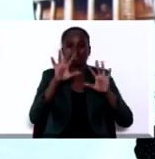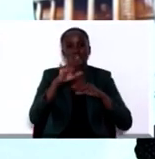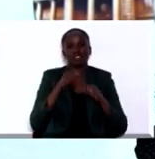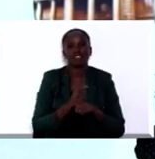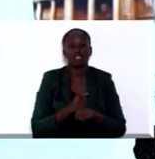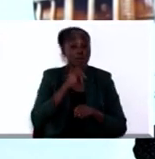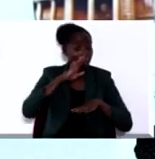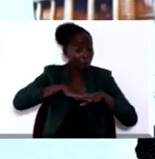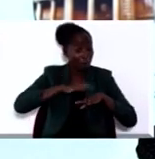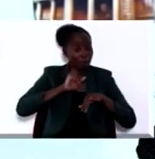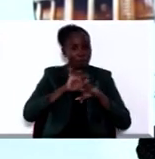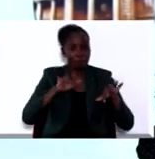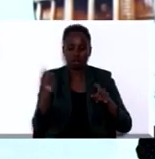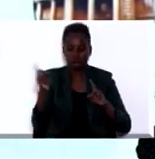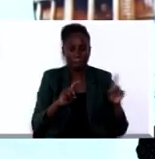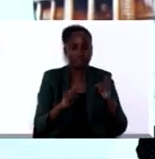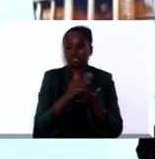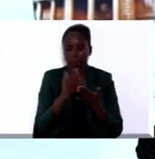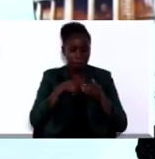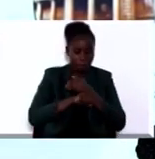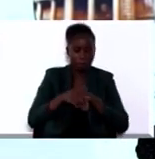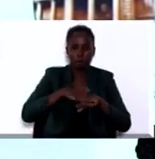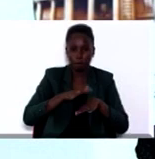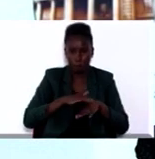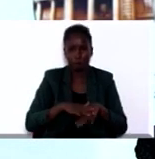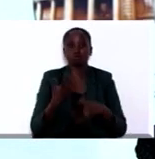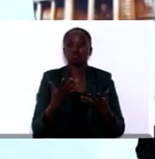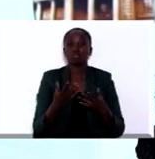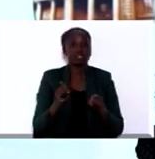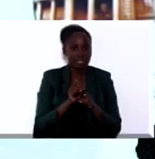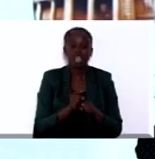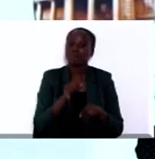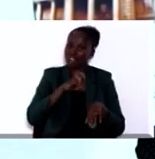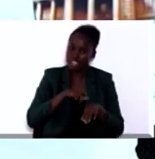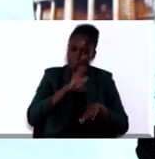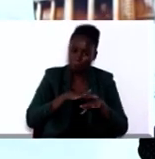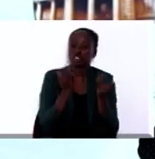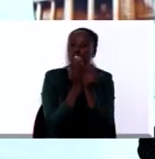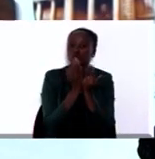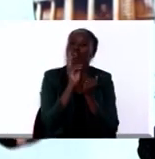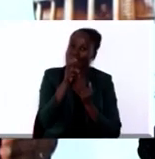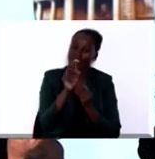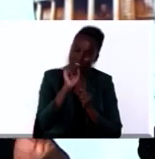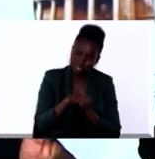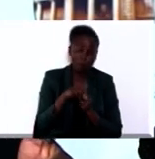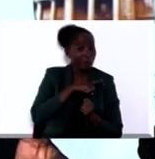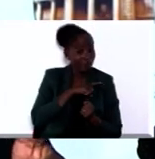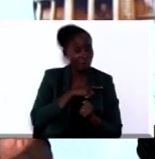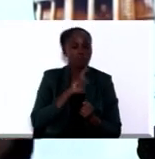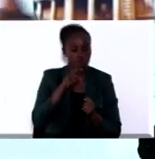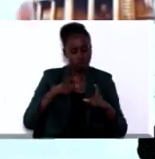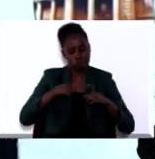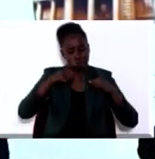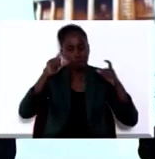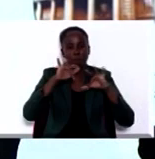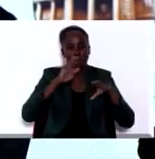and more people, that's why we need new schools. More and more people will be in our province. We must expand existing facilities,